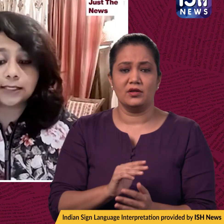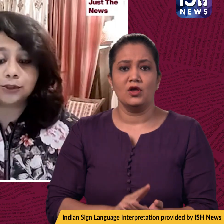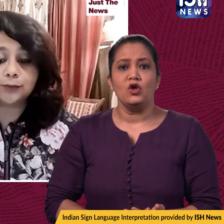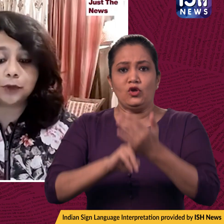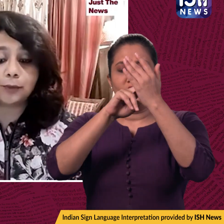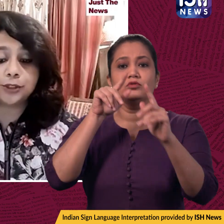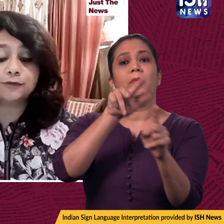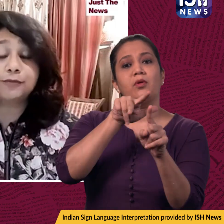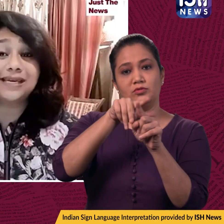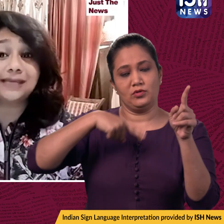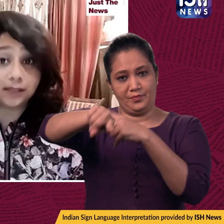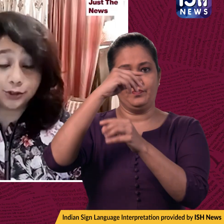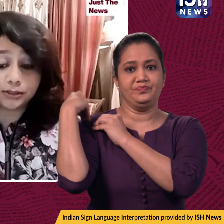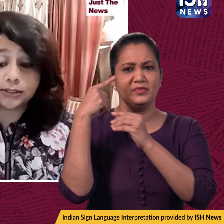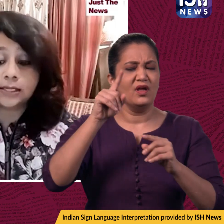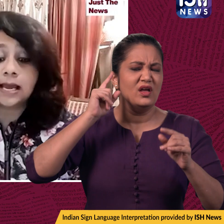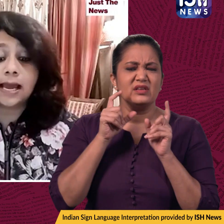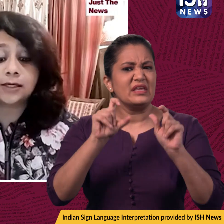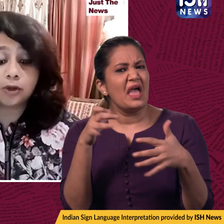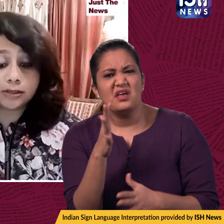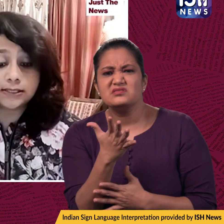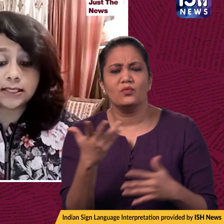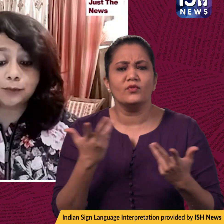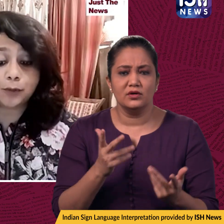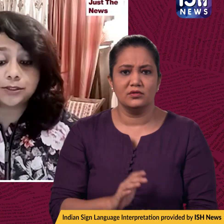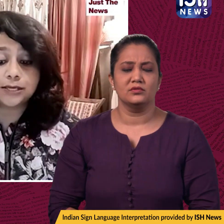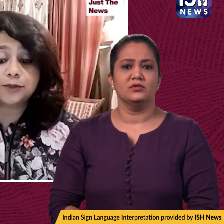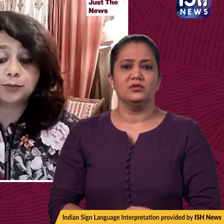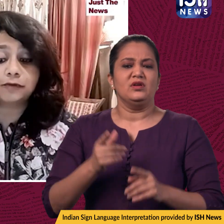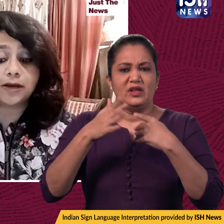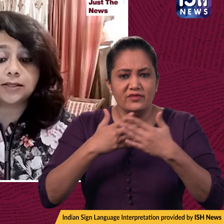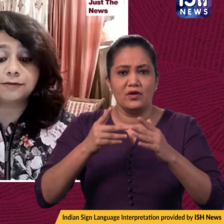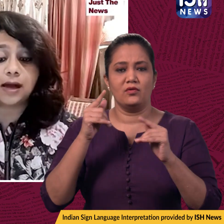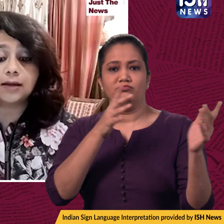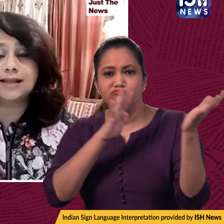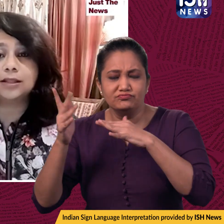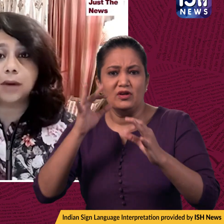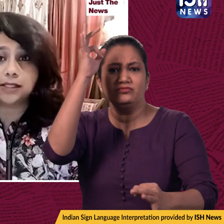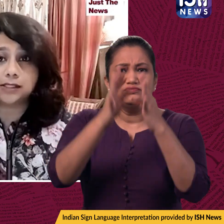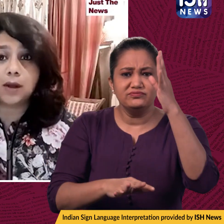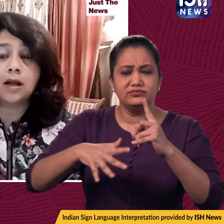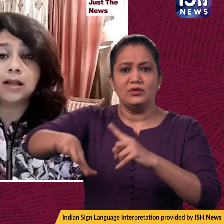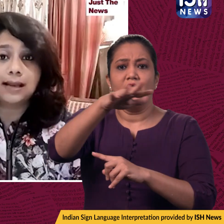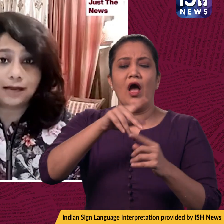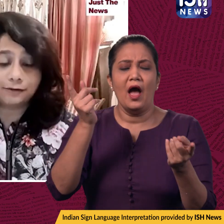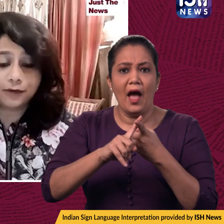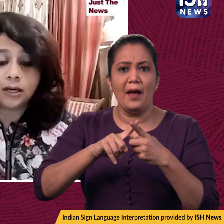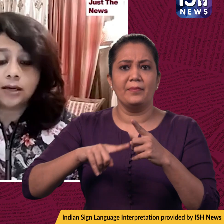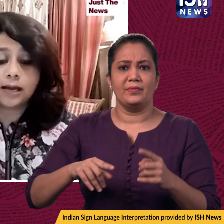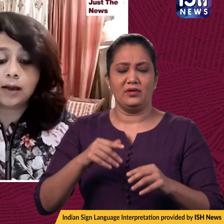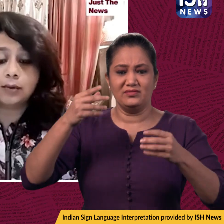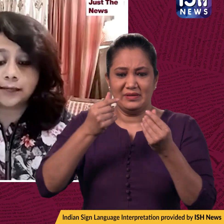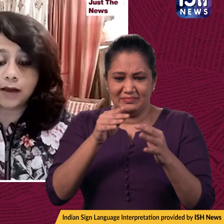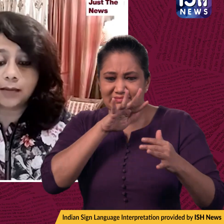North Delhi Municipal Corporation for being negligent and not taking proper steps to prevent the fire at the Bhalswa